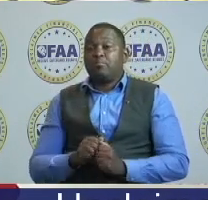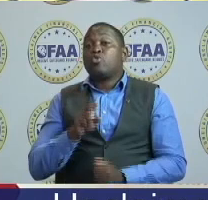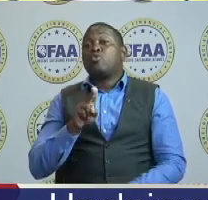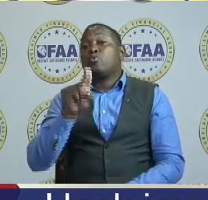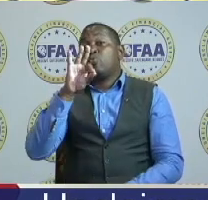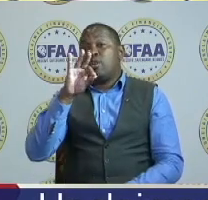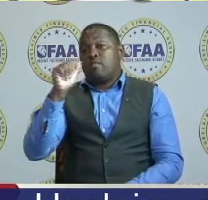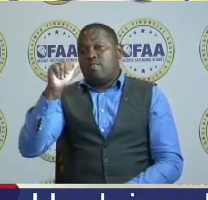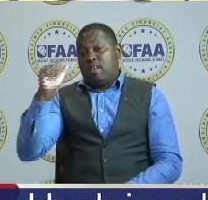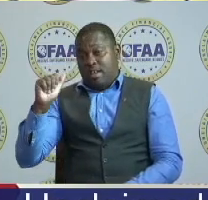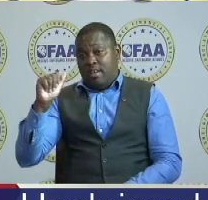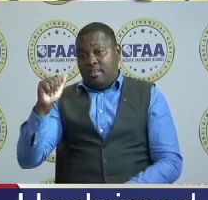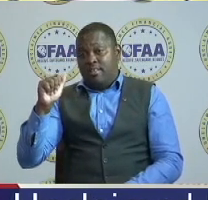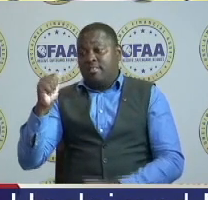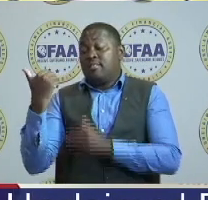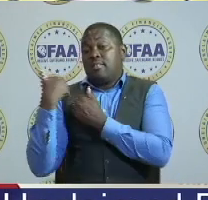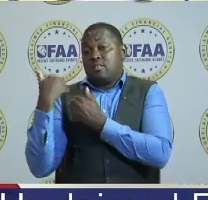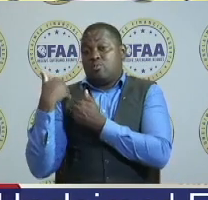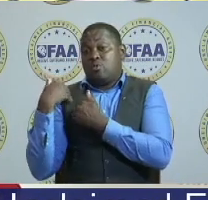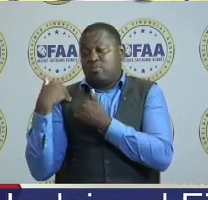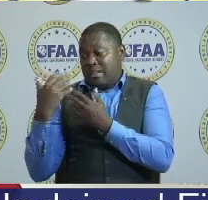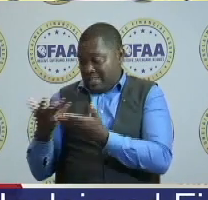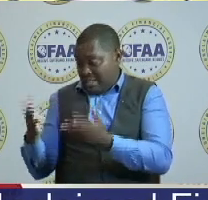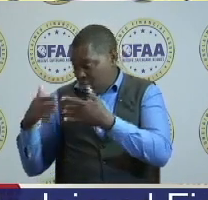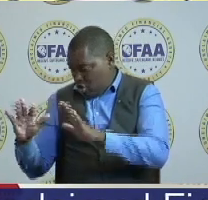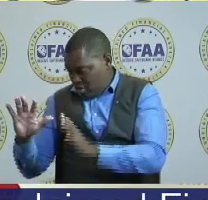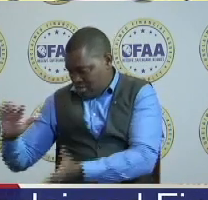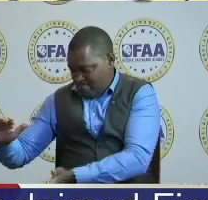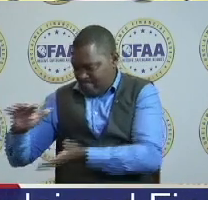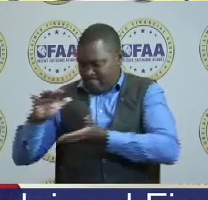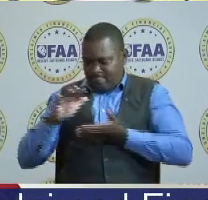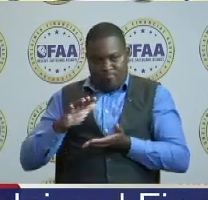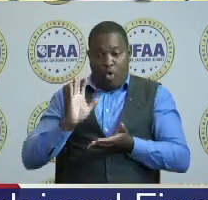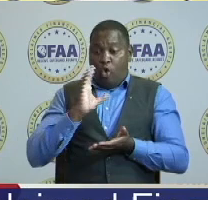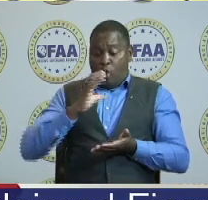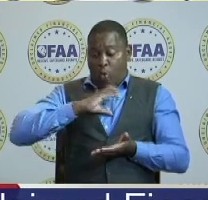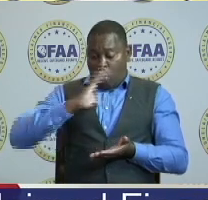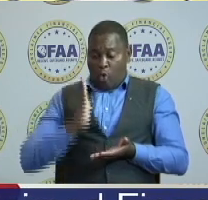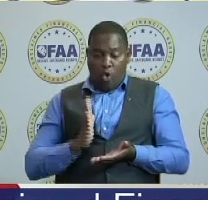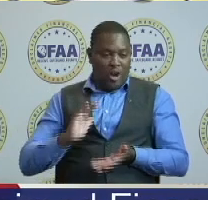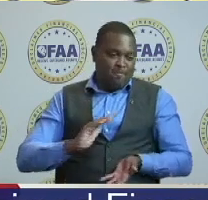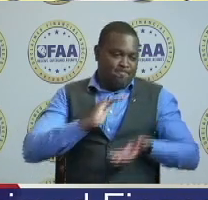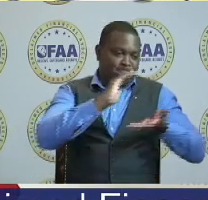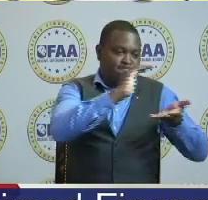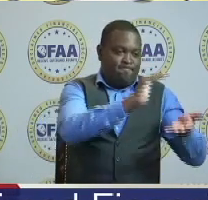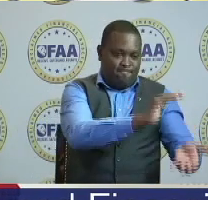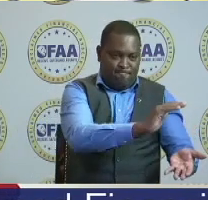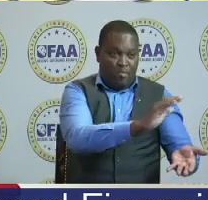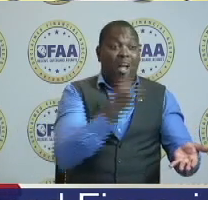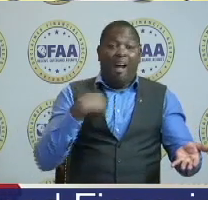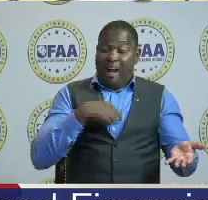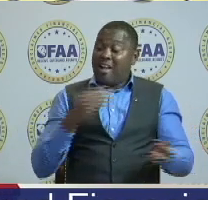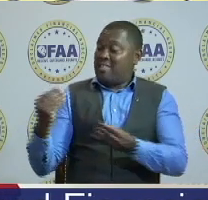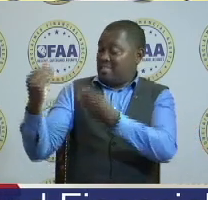the role of reunification because we have been given that role or that mandate by the Act itself, that